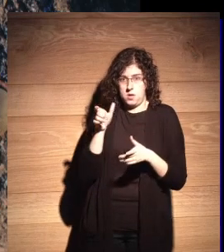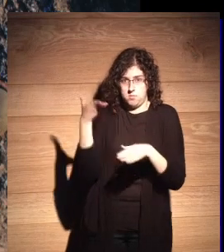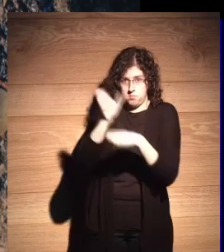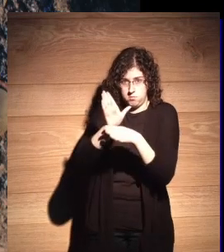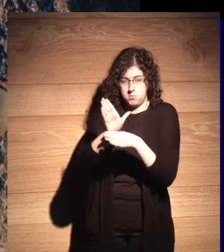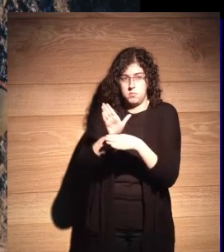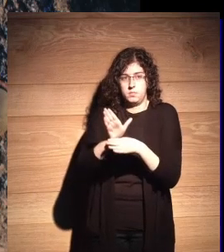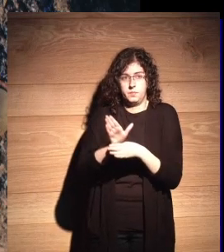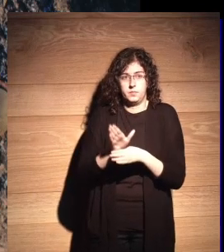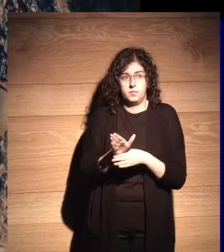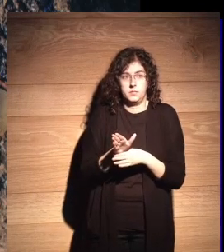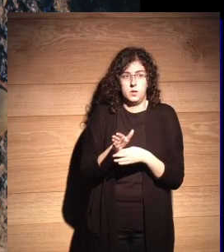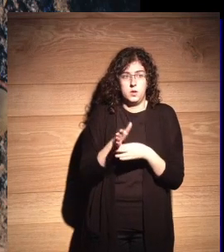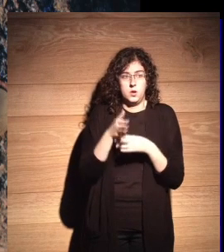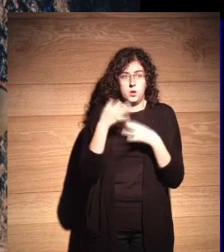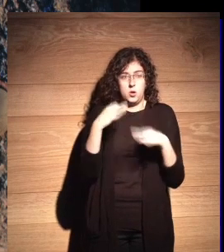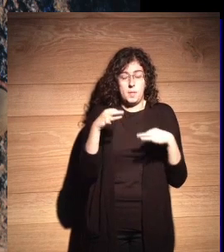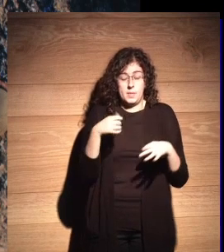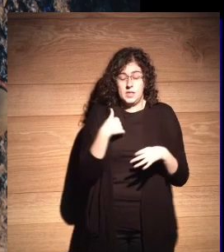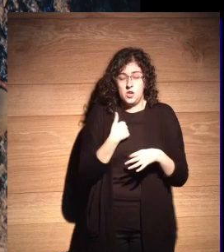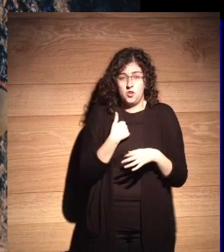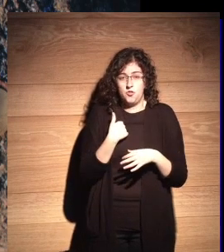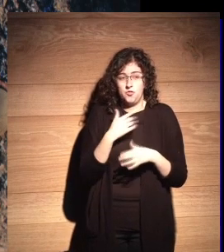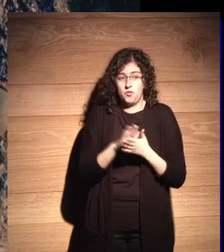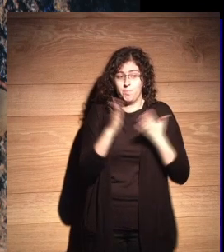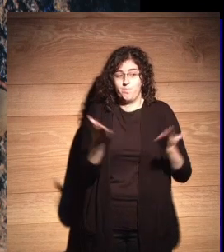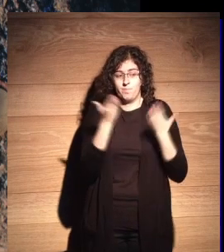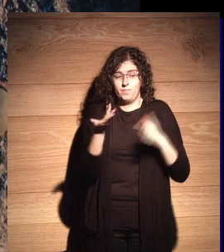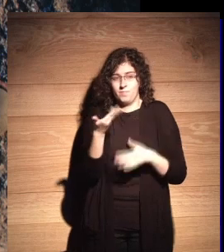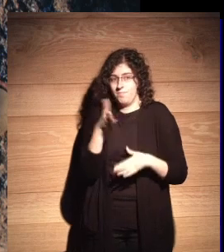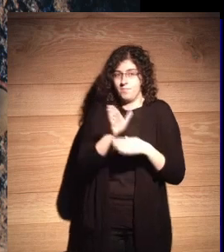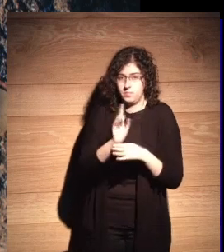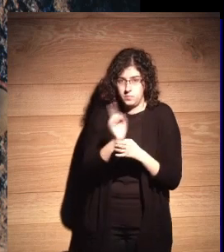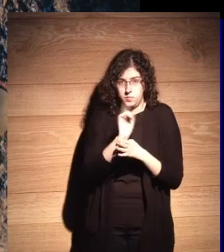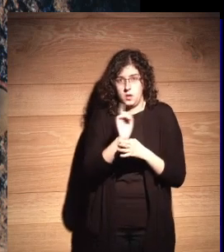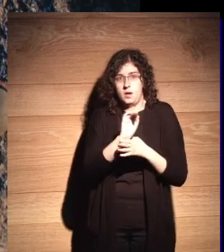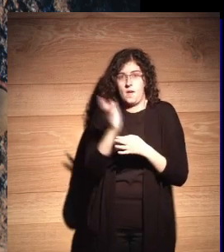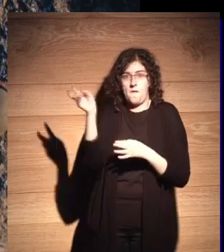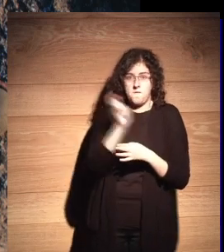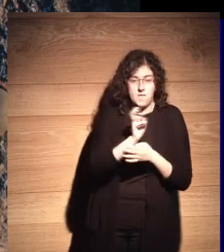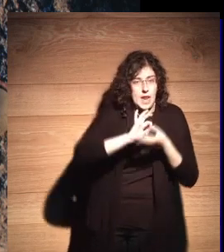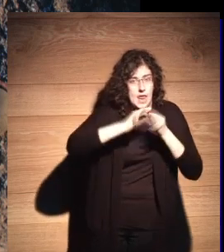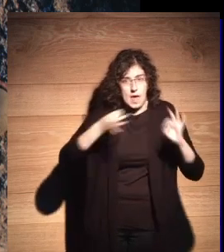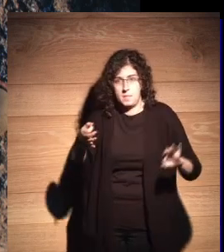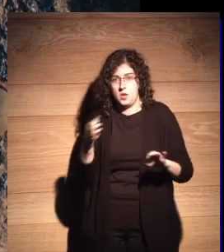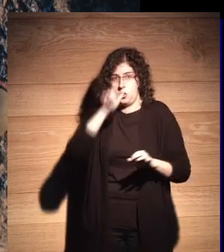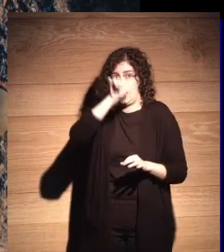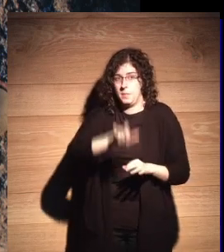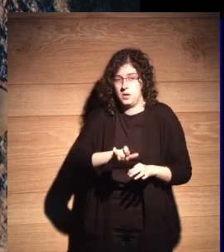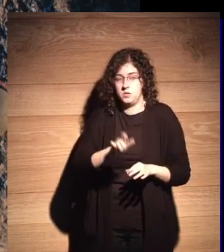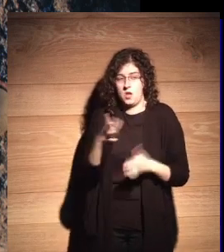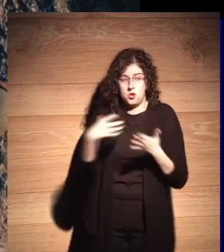up taking a lot of time, and then their friends come, and pretty soon everybody's looking and all that. It gets